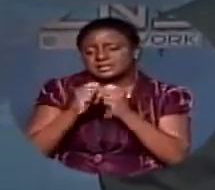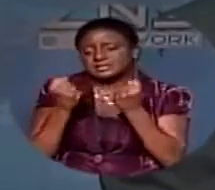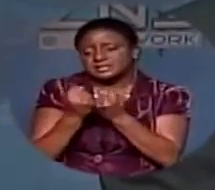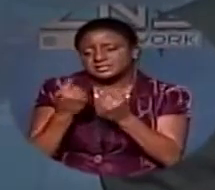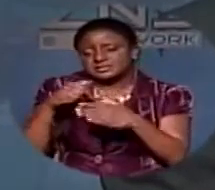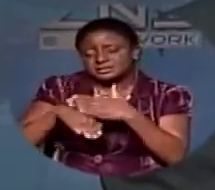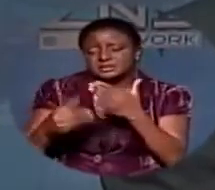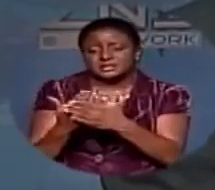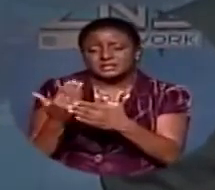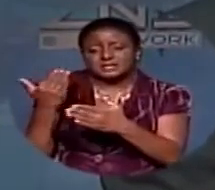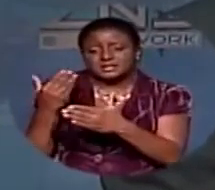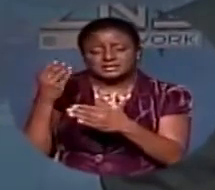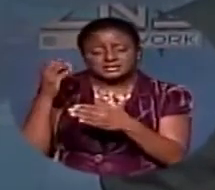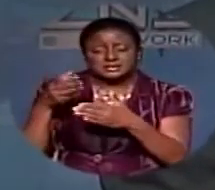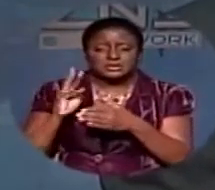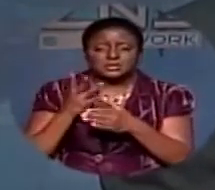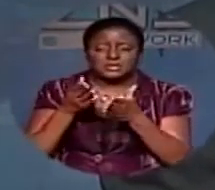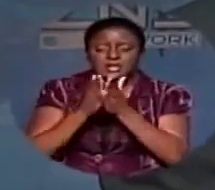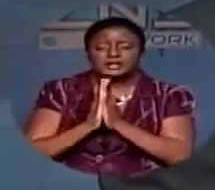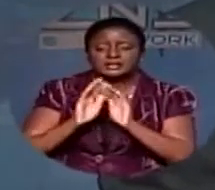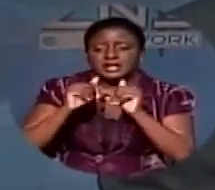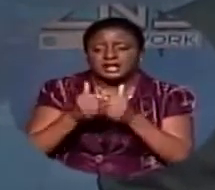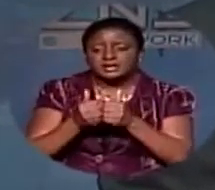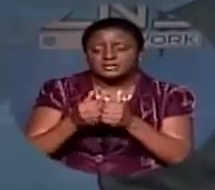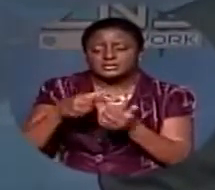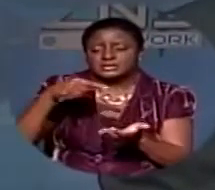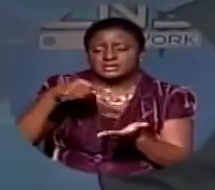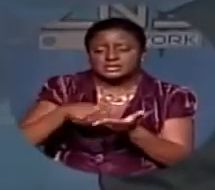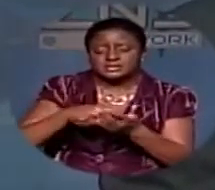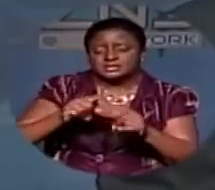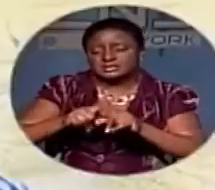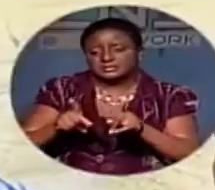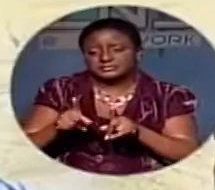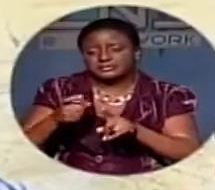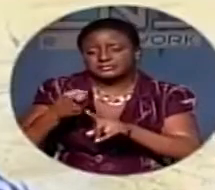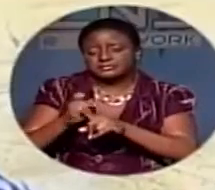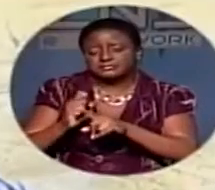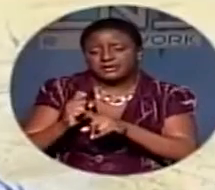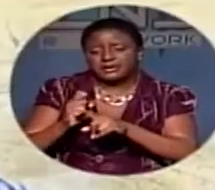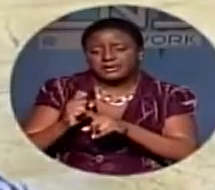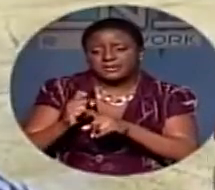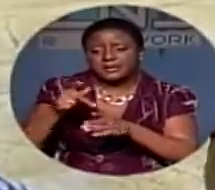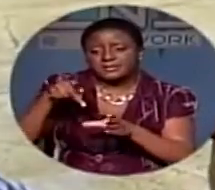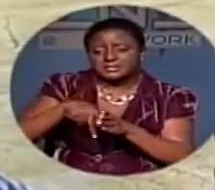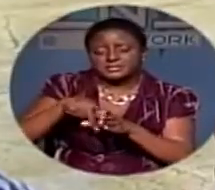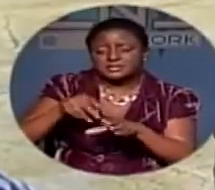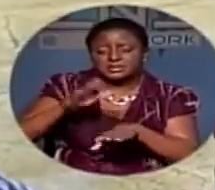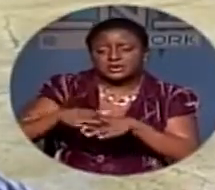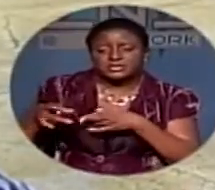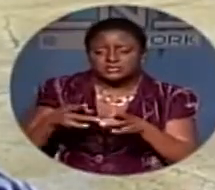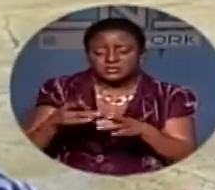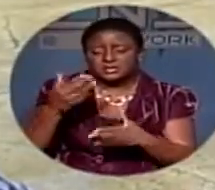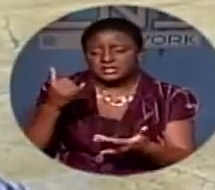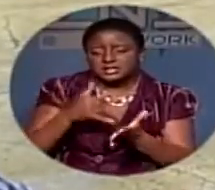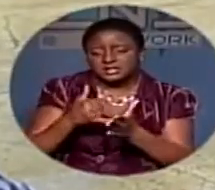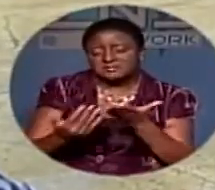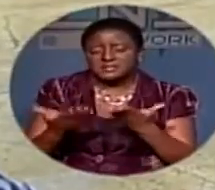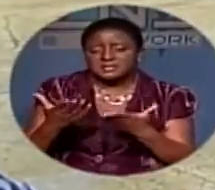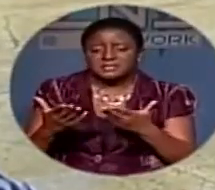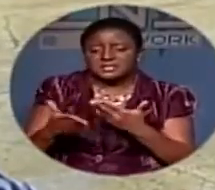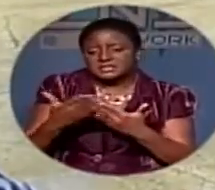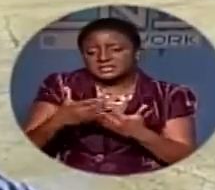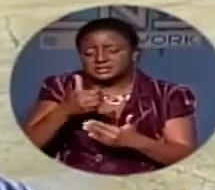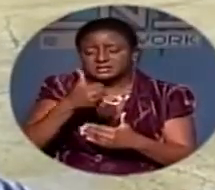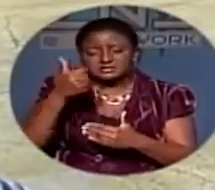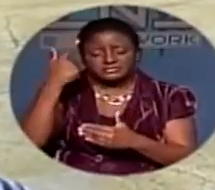the championships differ from participating on the road. As a coach and the swimmers, I think maybe it's a little bit easier for us in that, you know, we get to